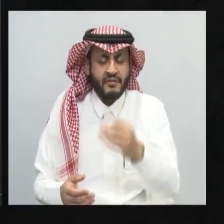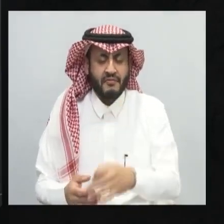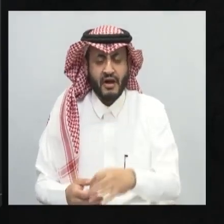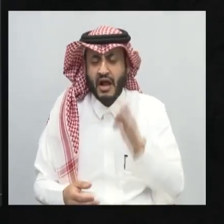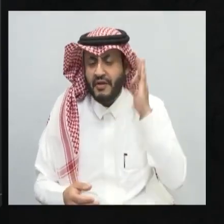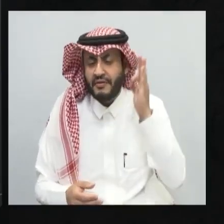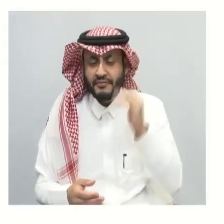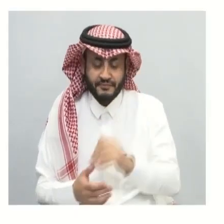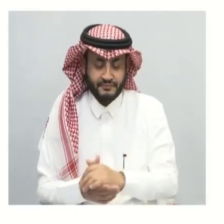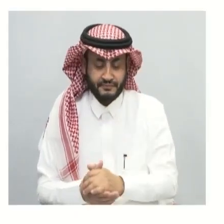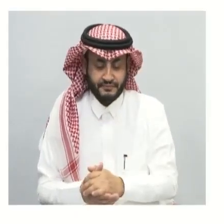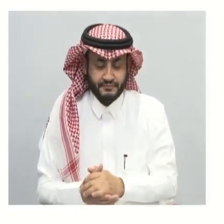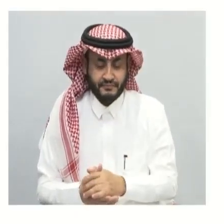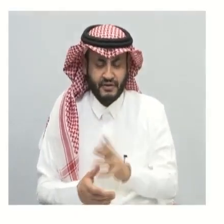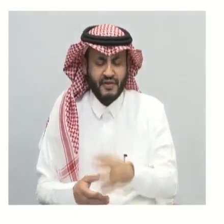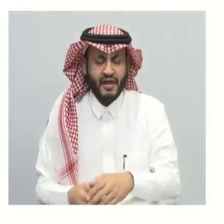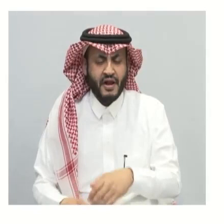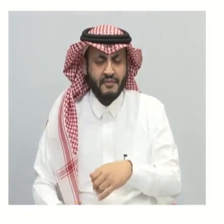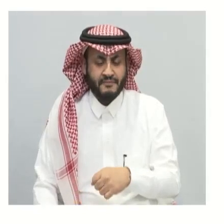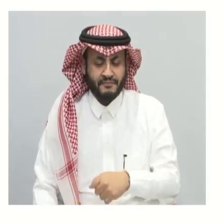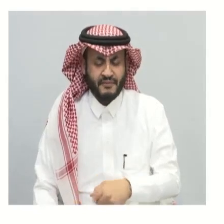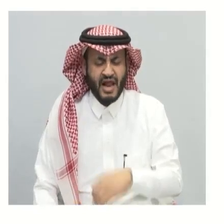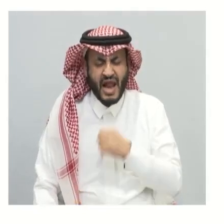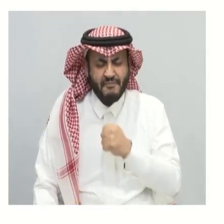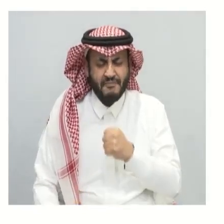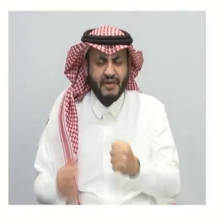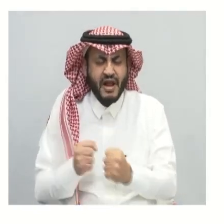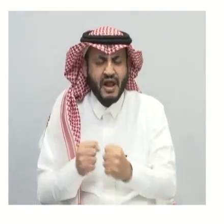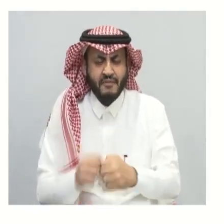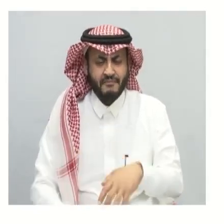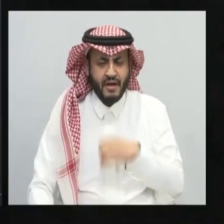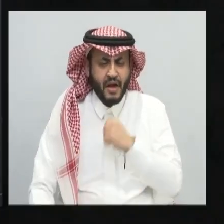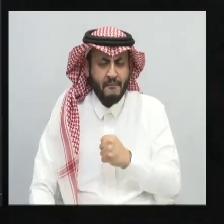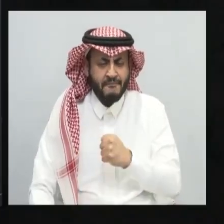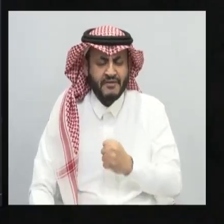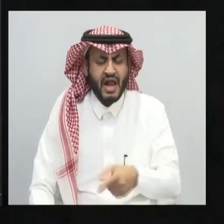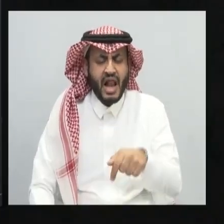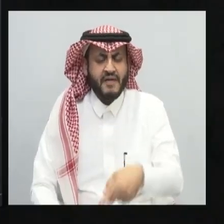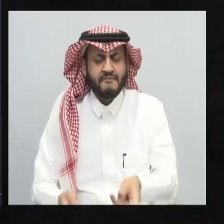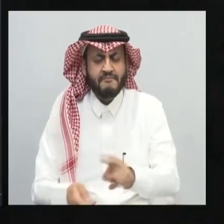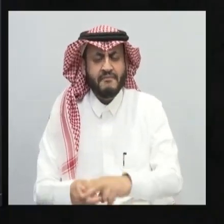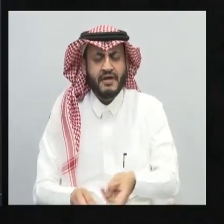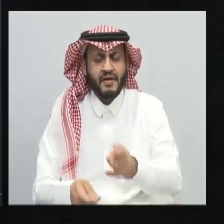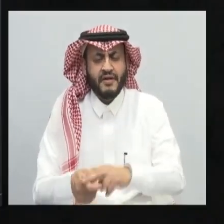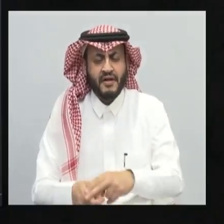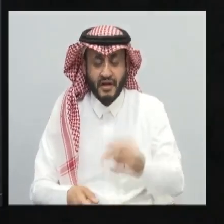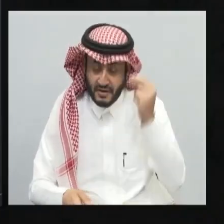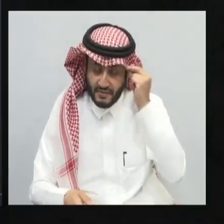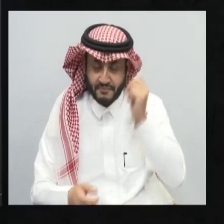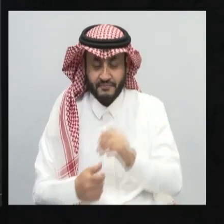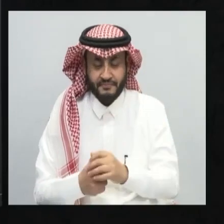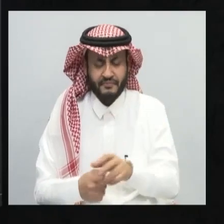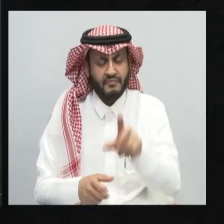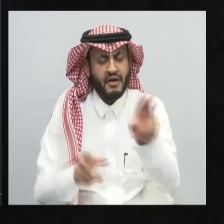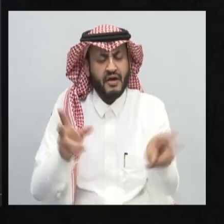part. How about something that was a bit challenging? I need to practice it more. So you can